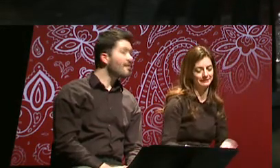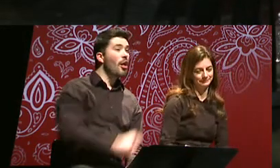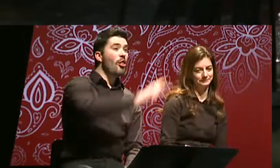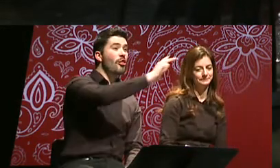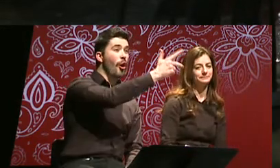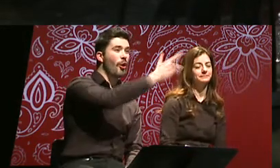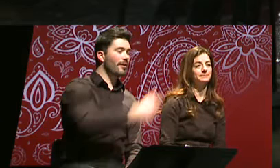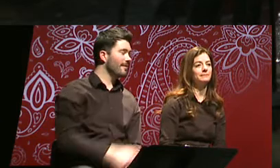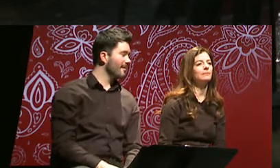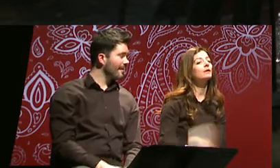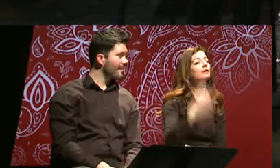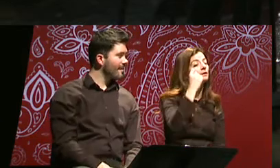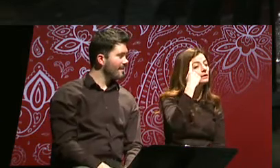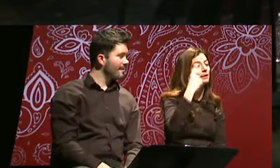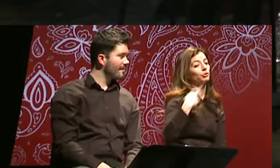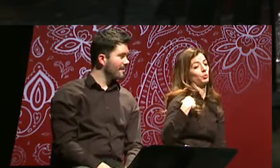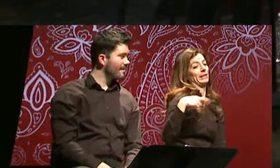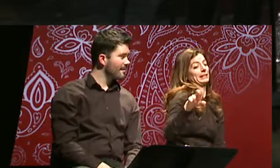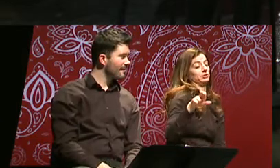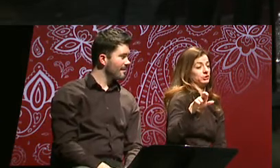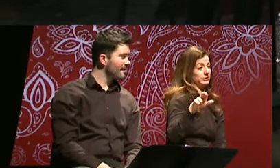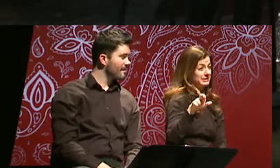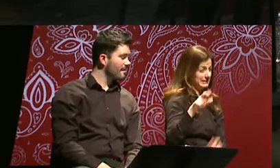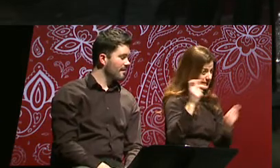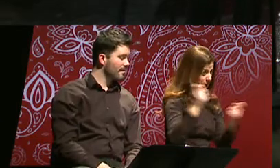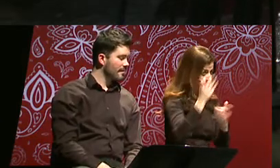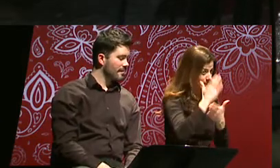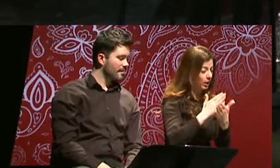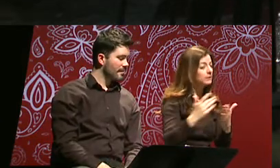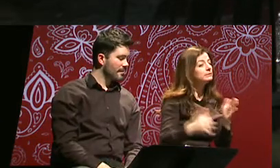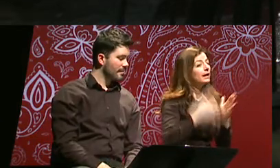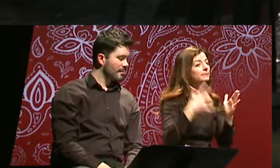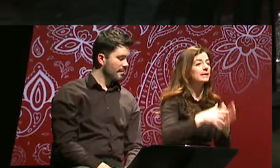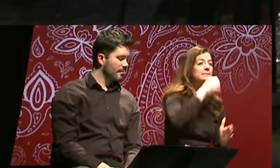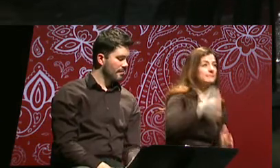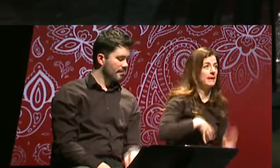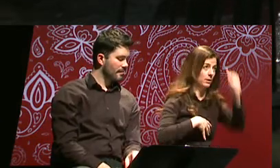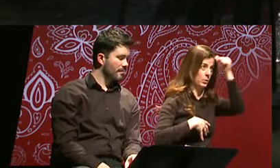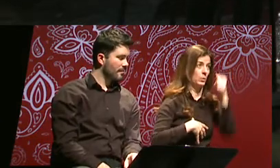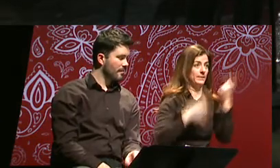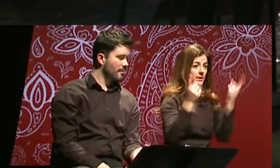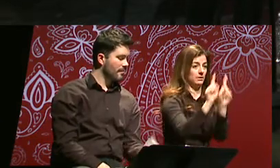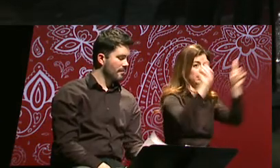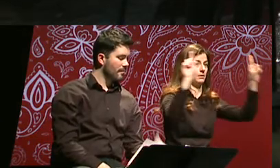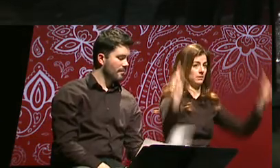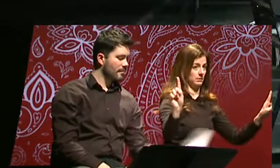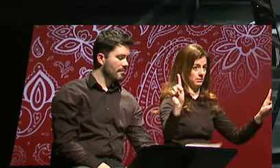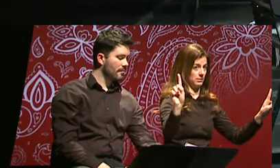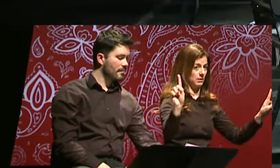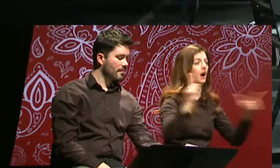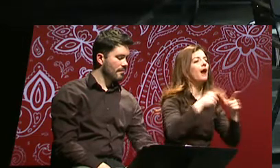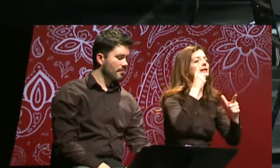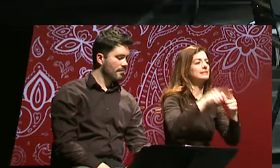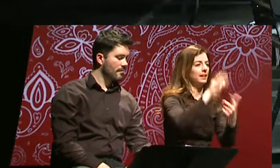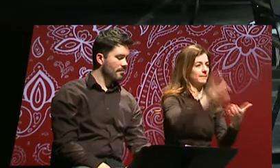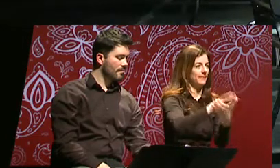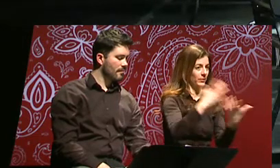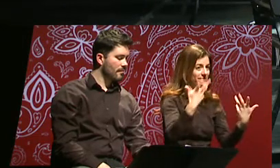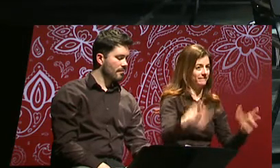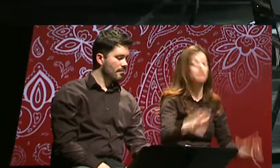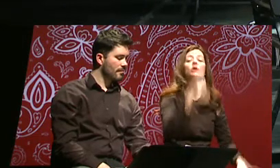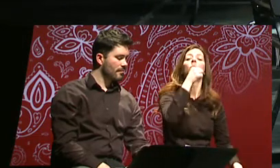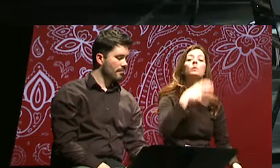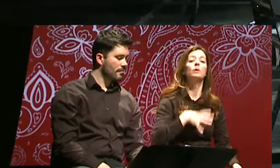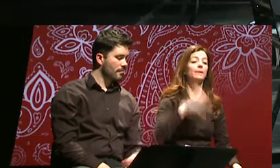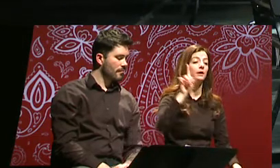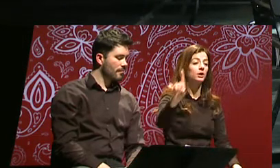of the ceremony is sometimes held with the bride and groom in separate rooms so that they're veiled from each other until they're married. The bride goes first and has